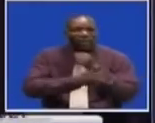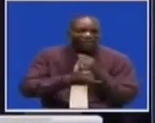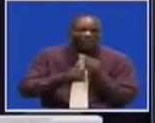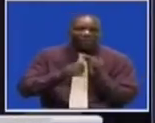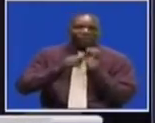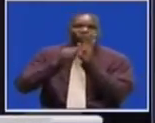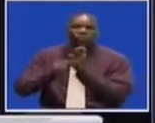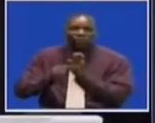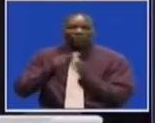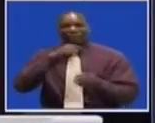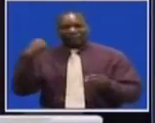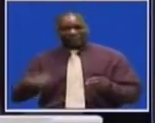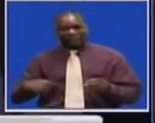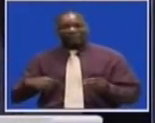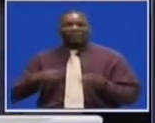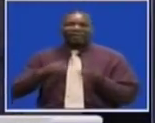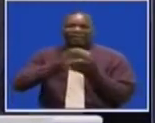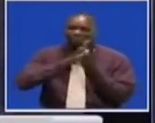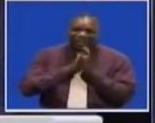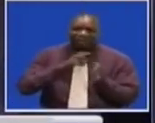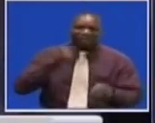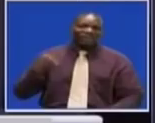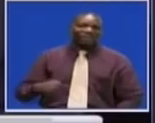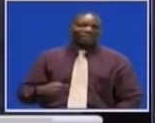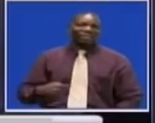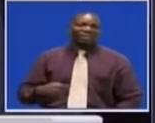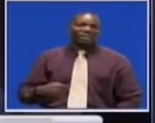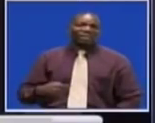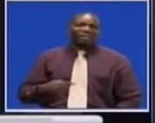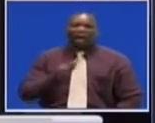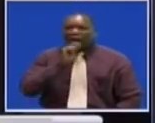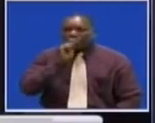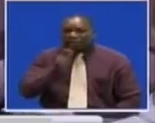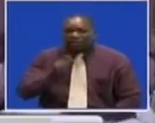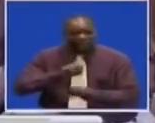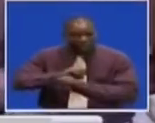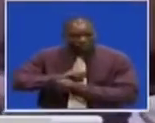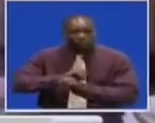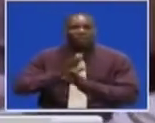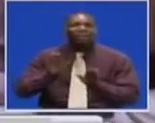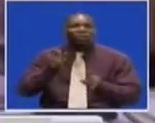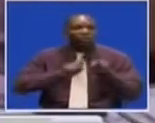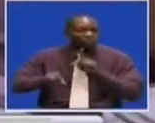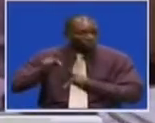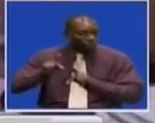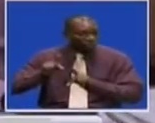Chinese, again we become Chinese. You see, the influence of the media on the people cannot be